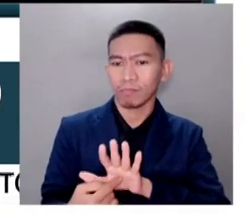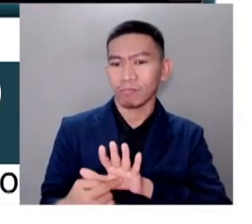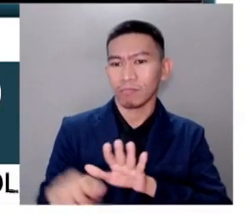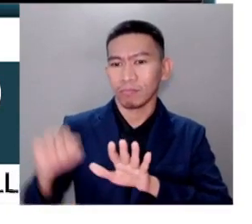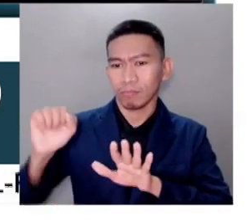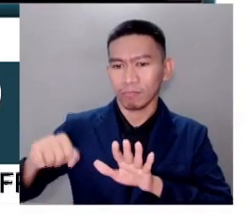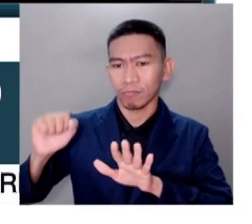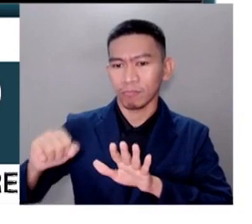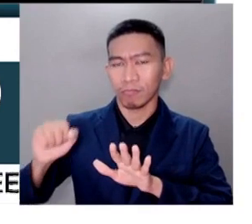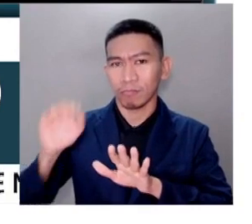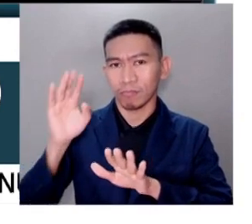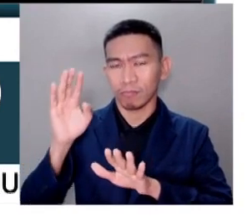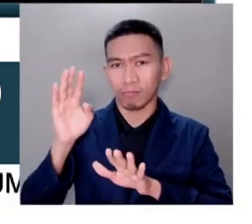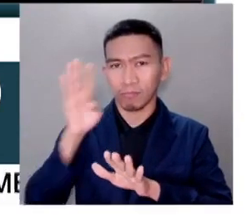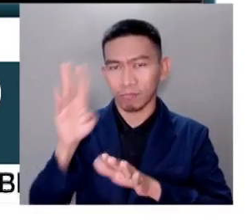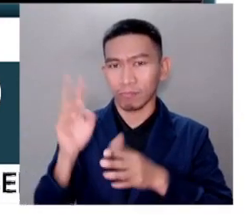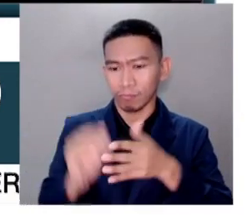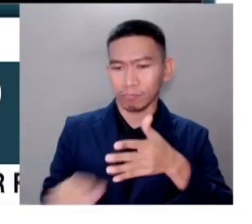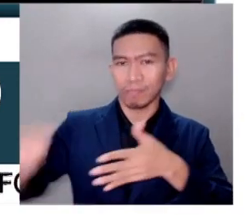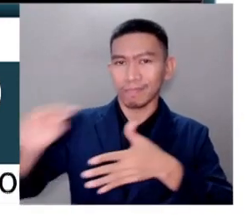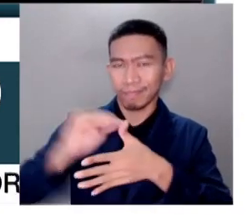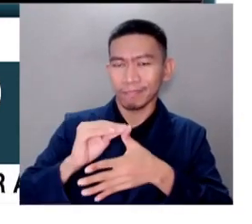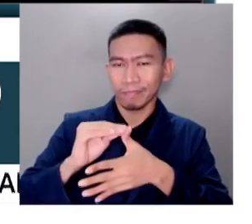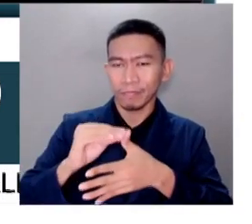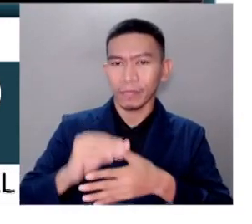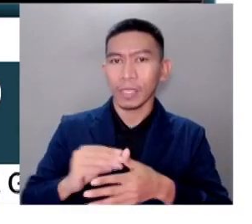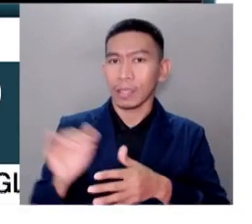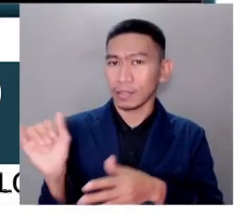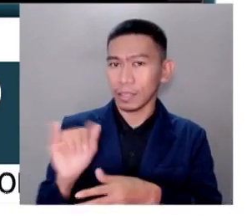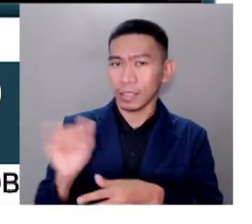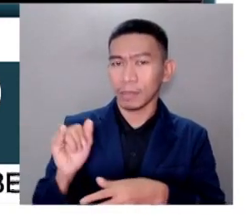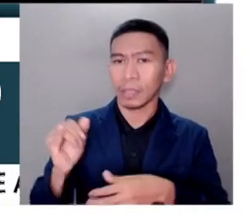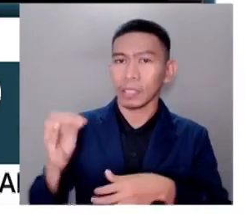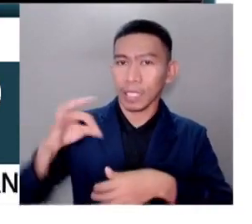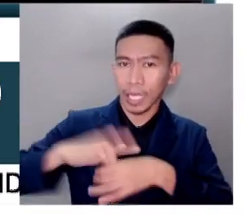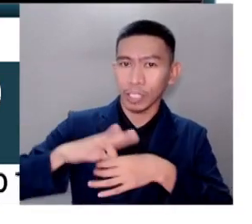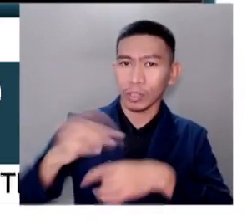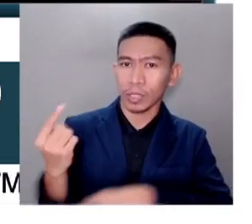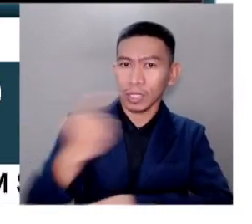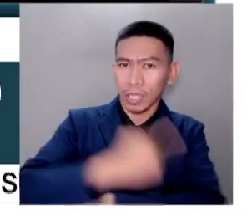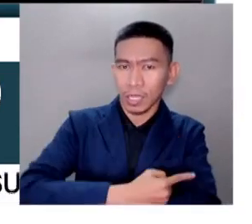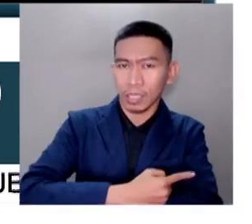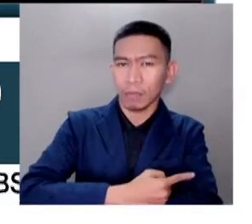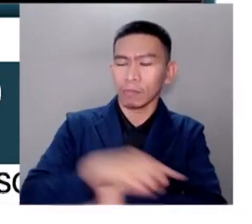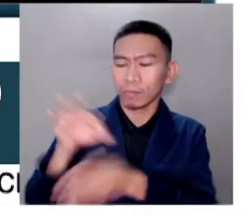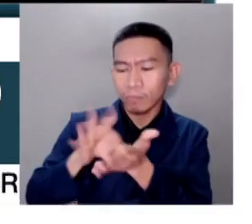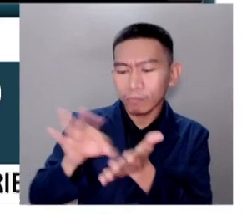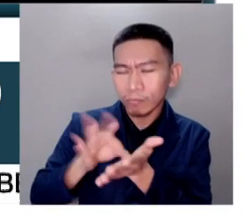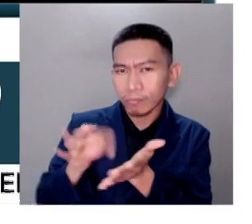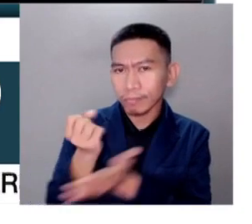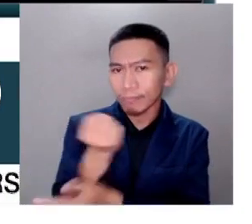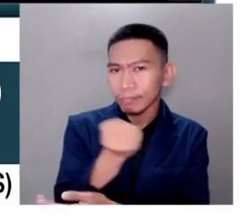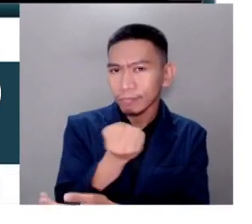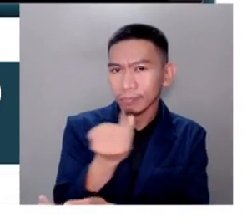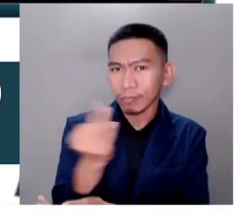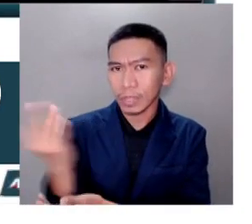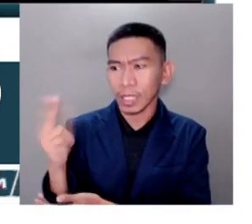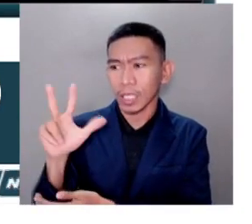this reality. And of course, on the day of the election and post the count, you got to talk about the 31 million